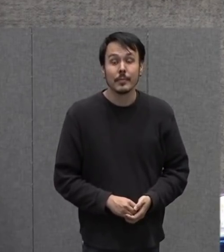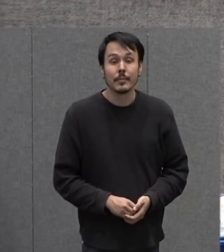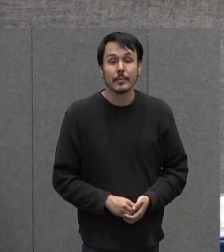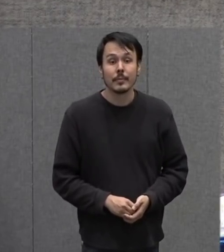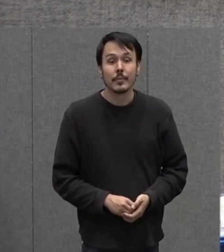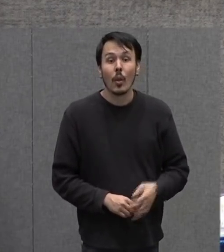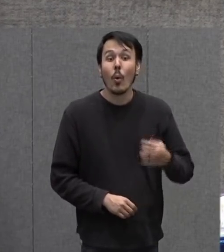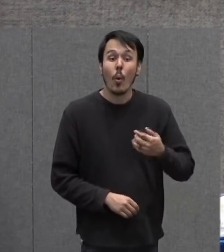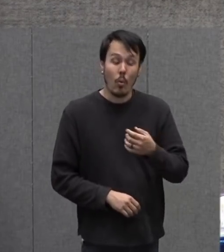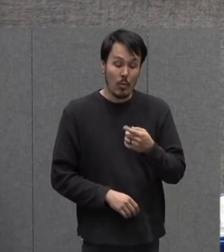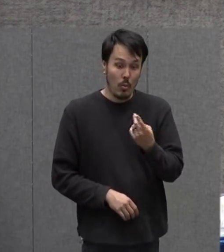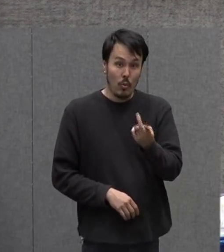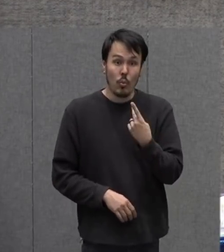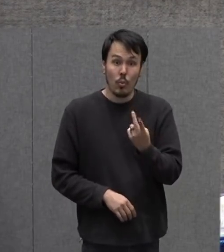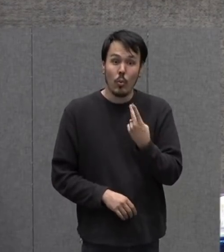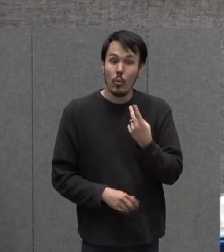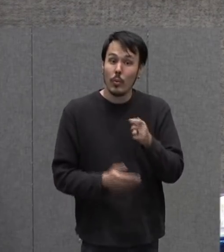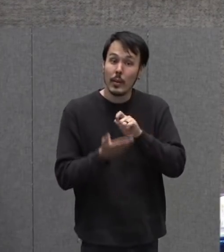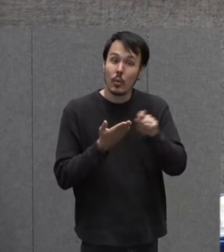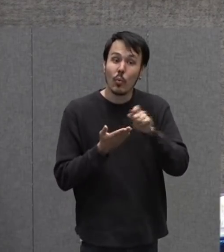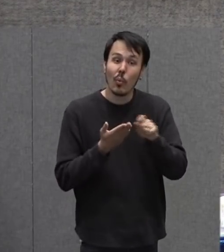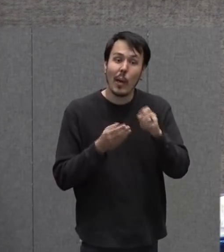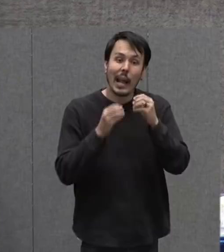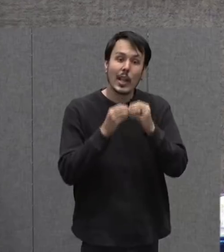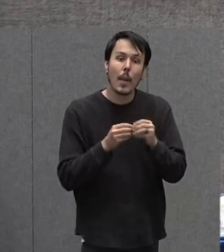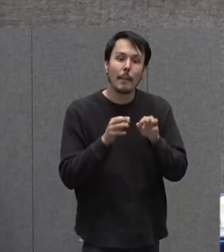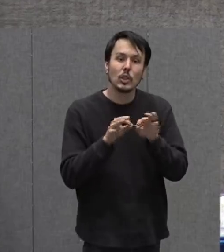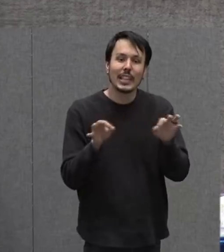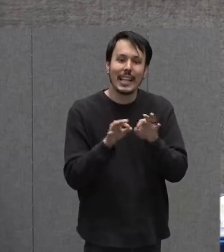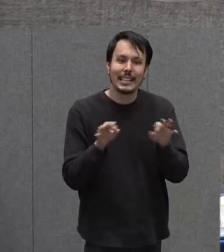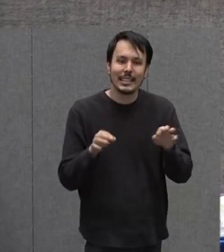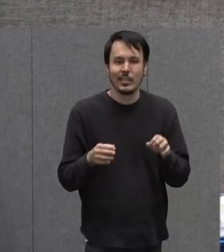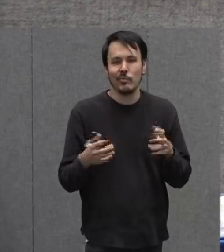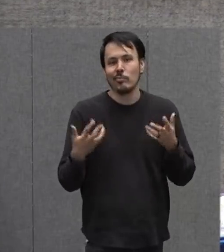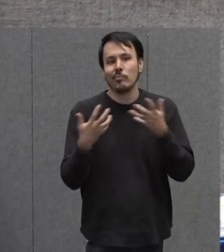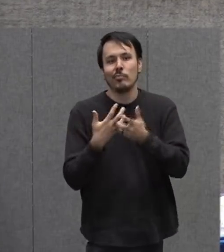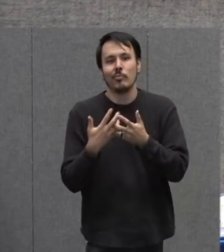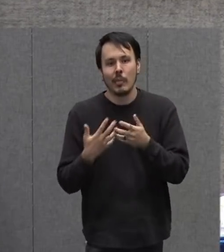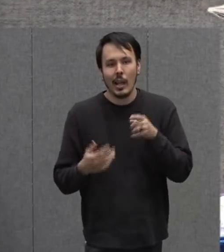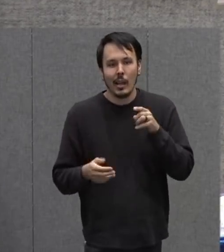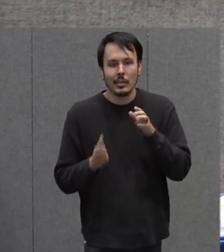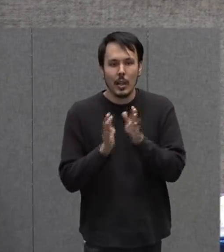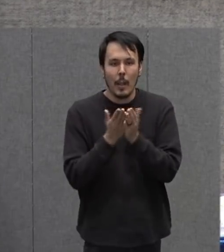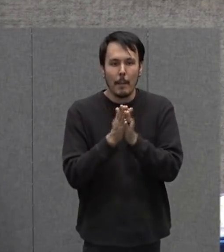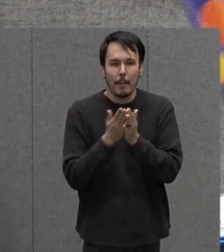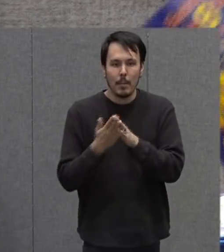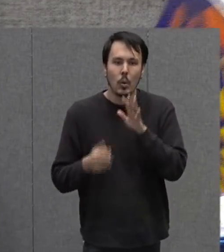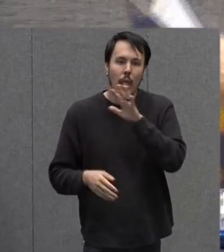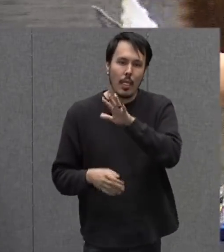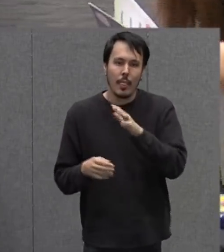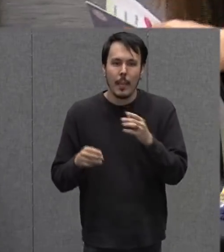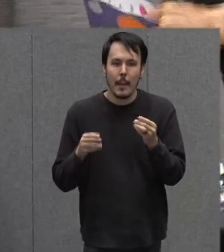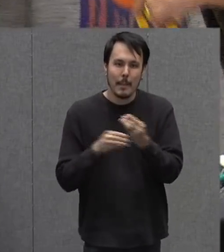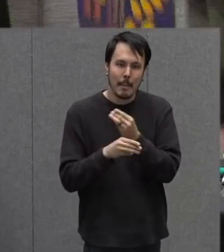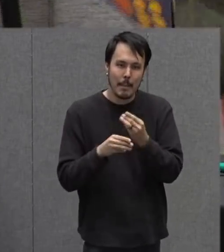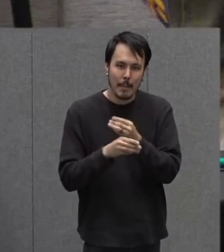We could write some number sentences to go with this book. This book is a really good book to think about